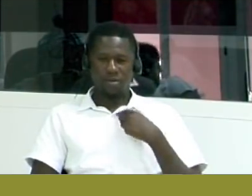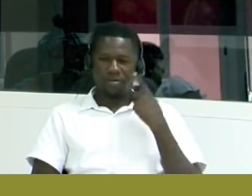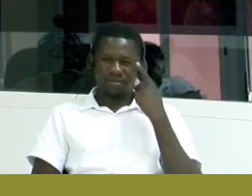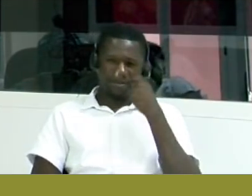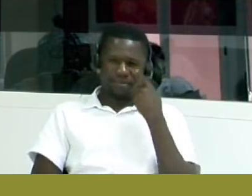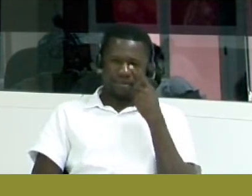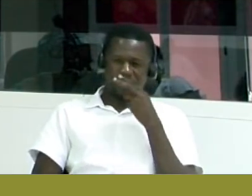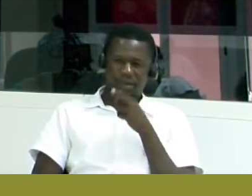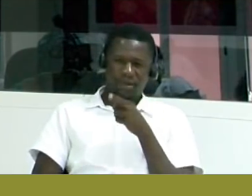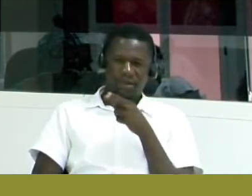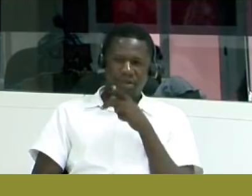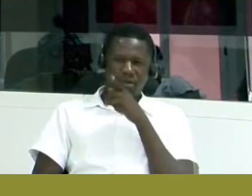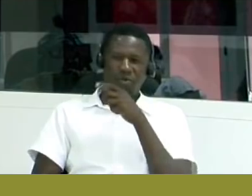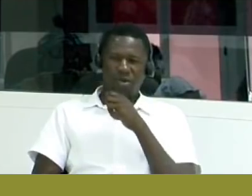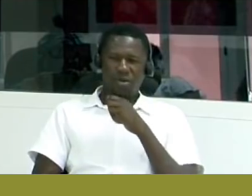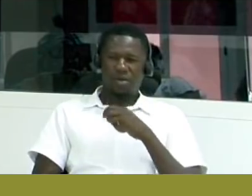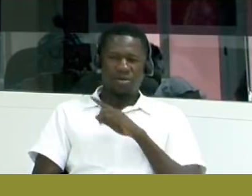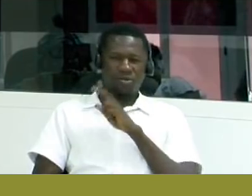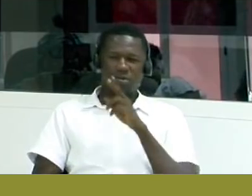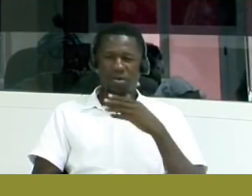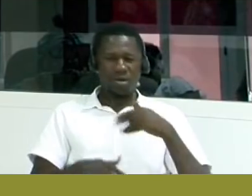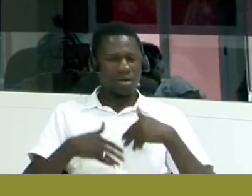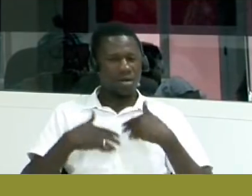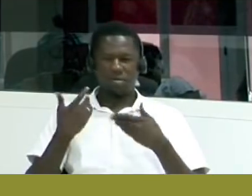you were annoyed of